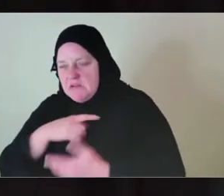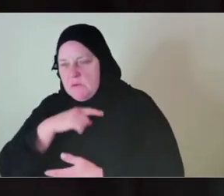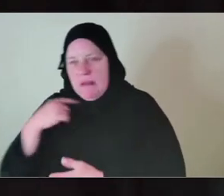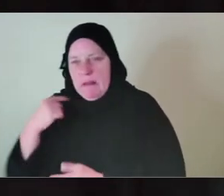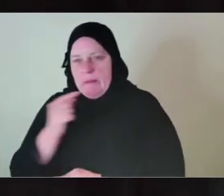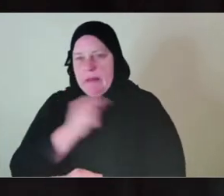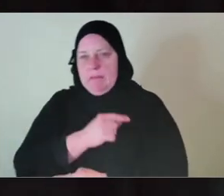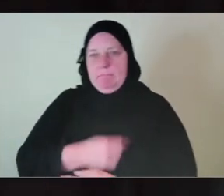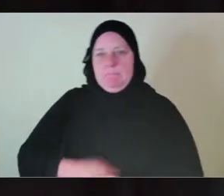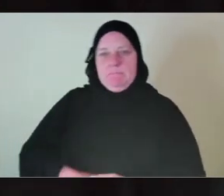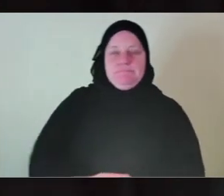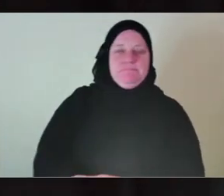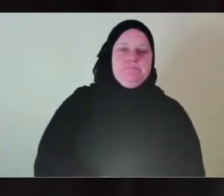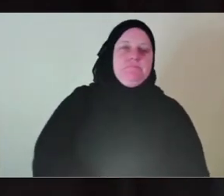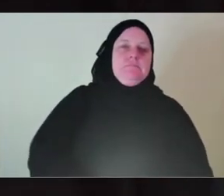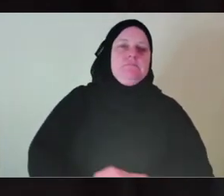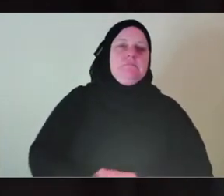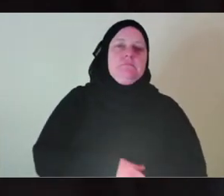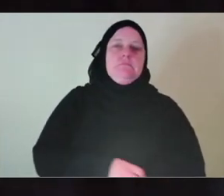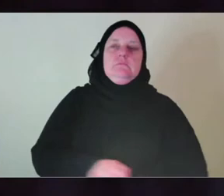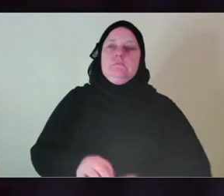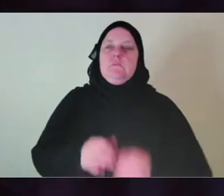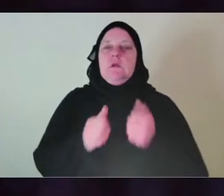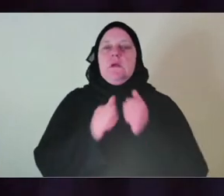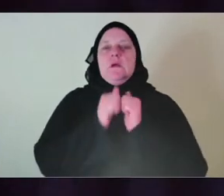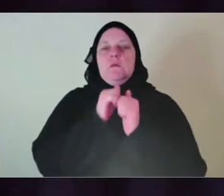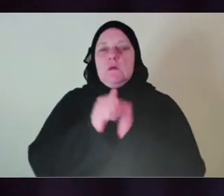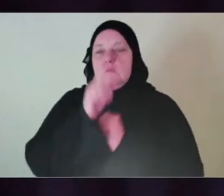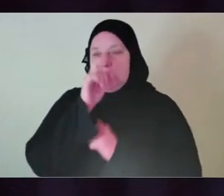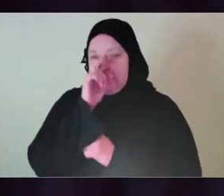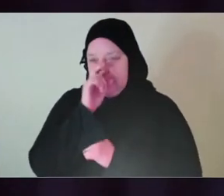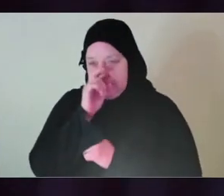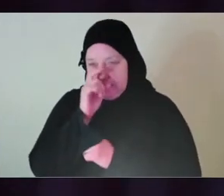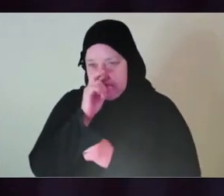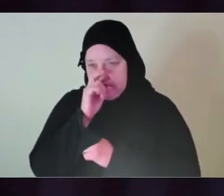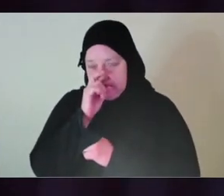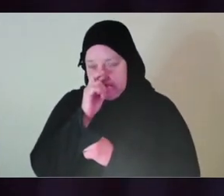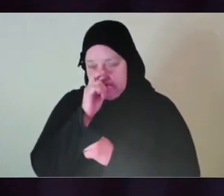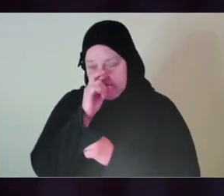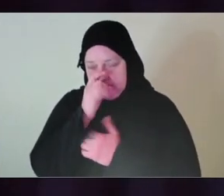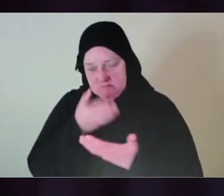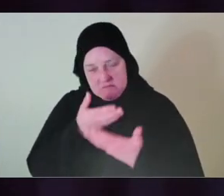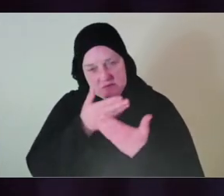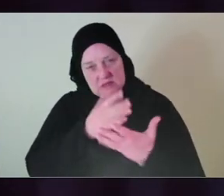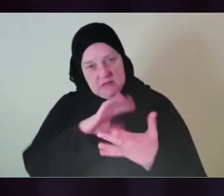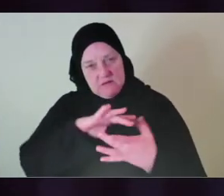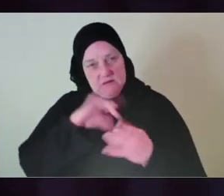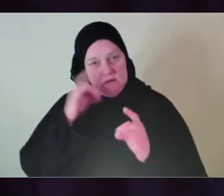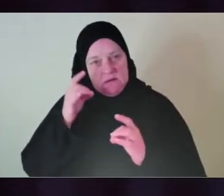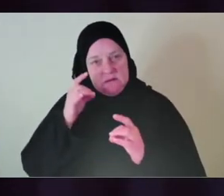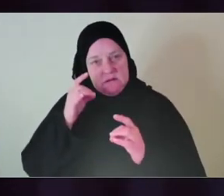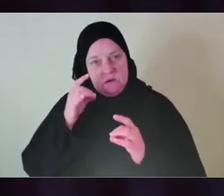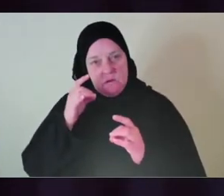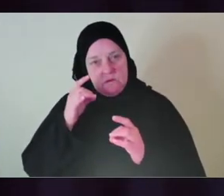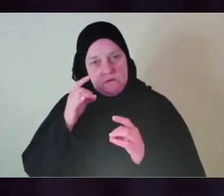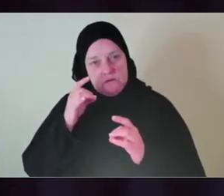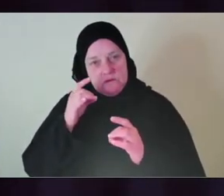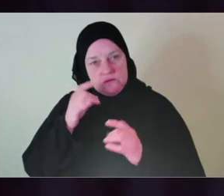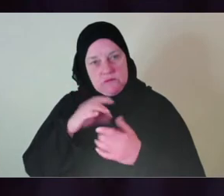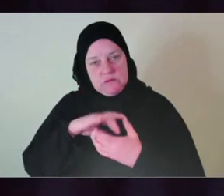Brothers and sisters, send your souls to Baghdad. Send your souls to Kavamiya, to the